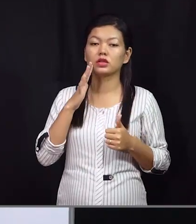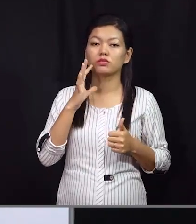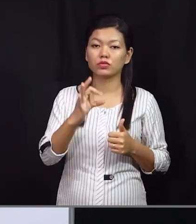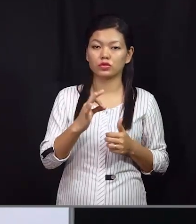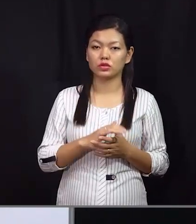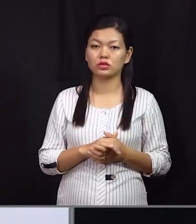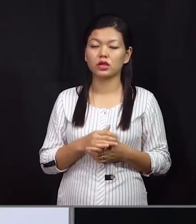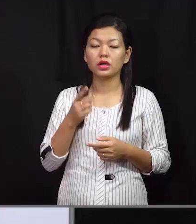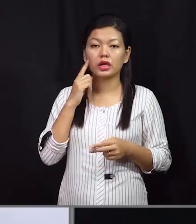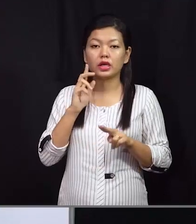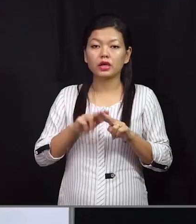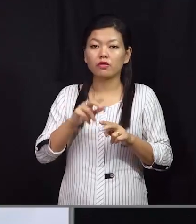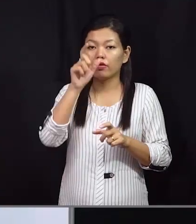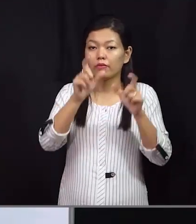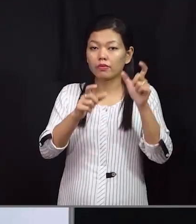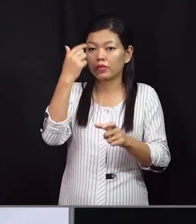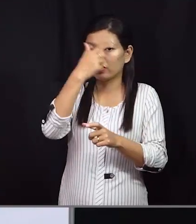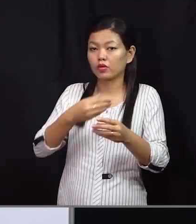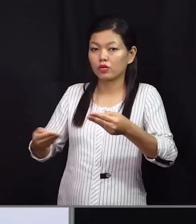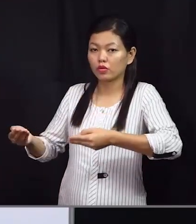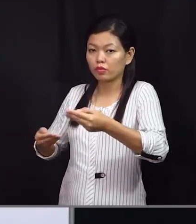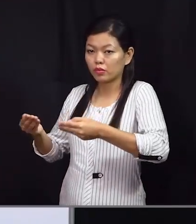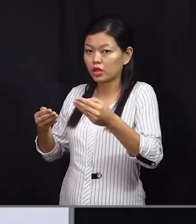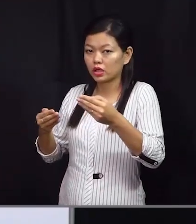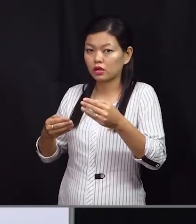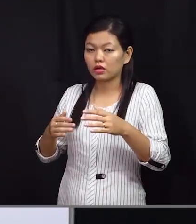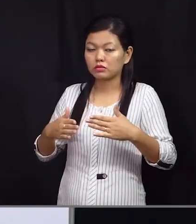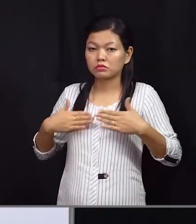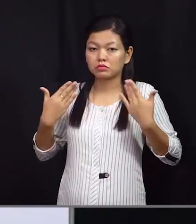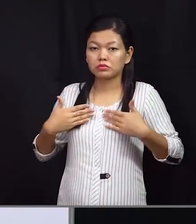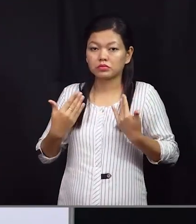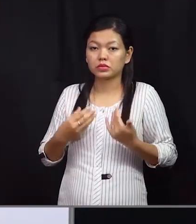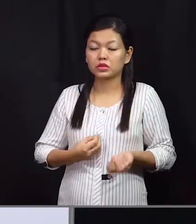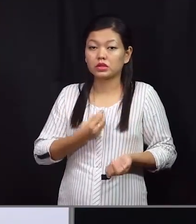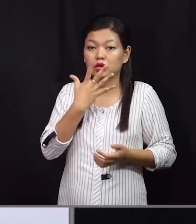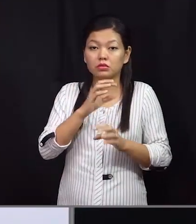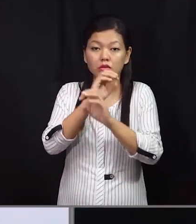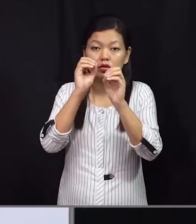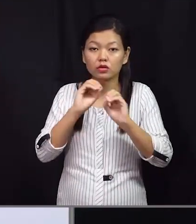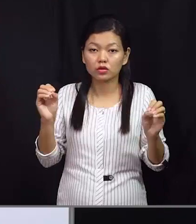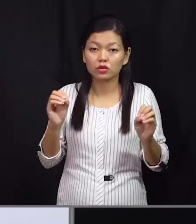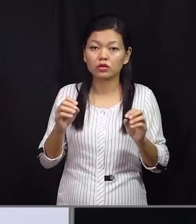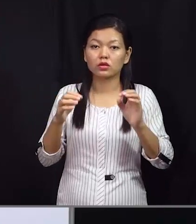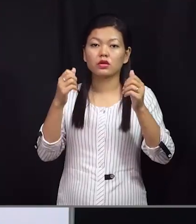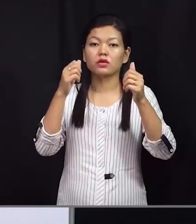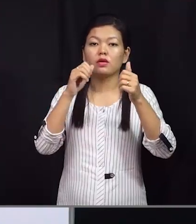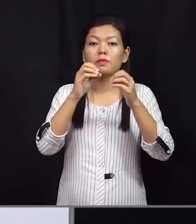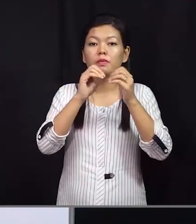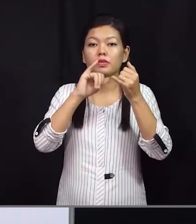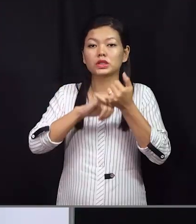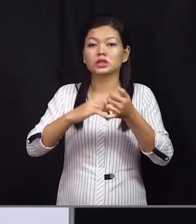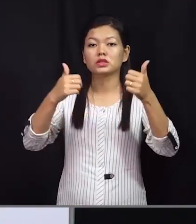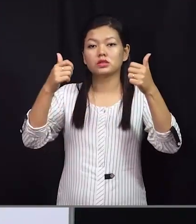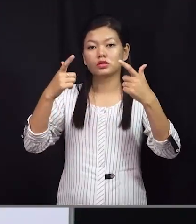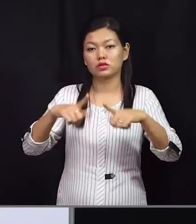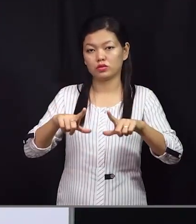know that he should produce quality goods at a reasonable prices. Okay, so these are the characteristics of business.